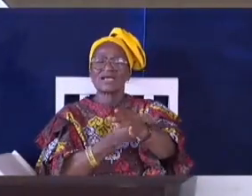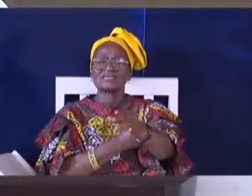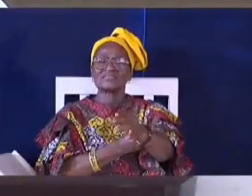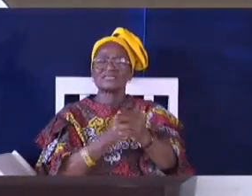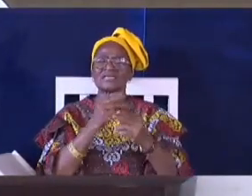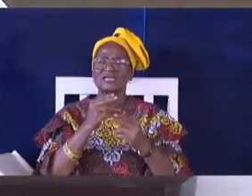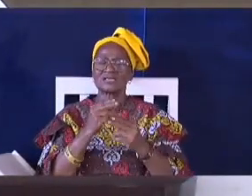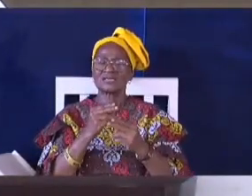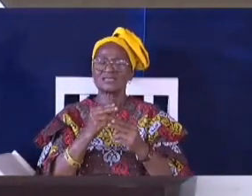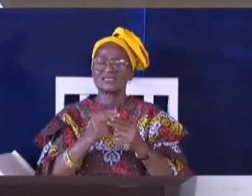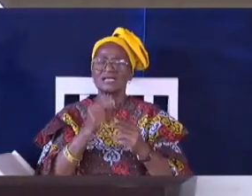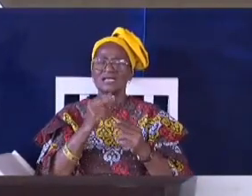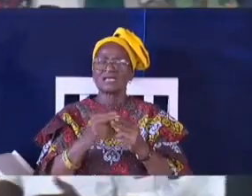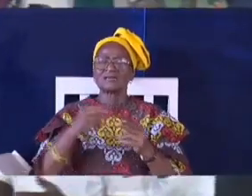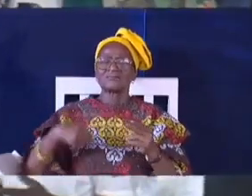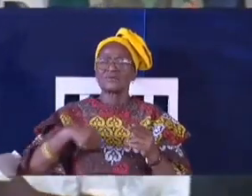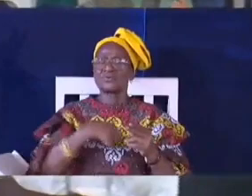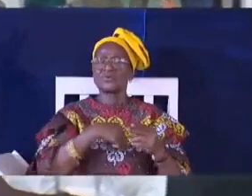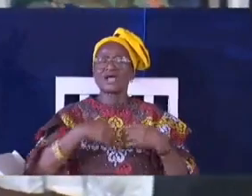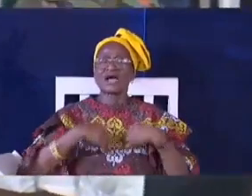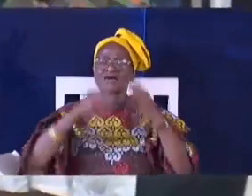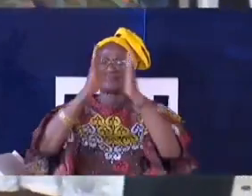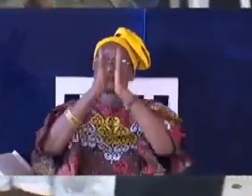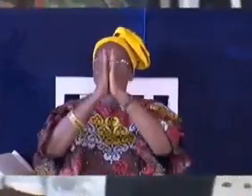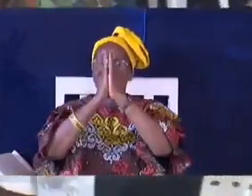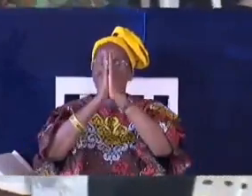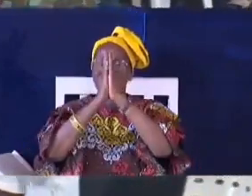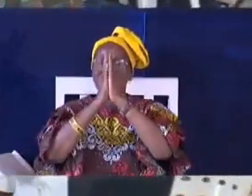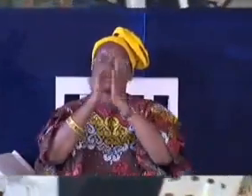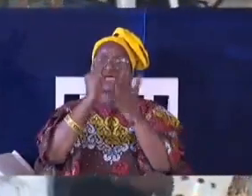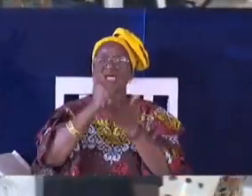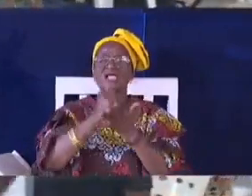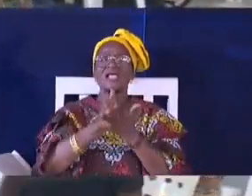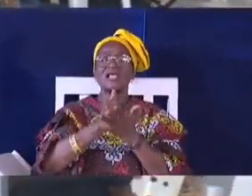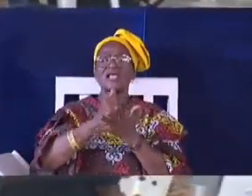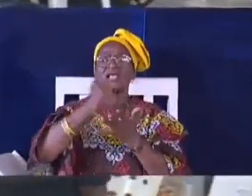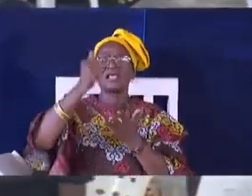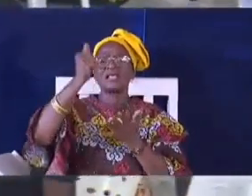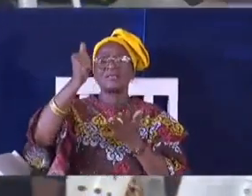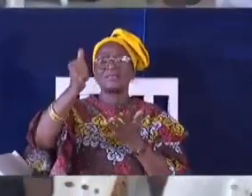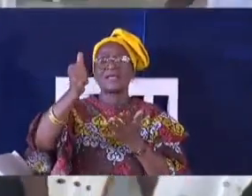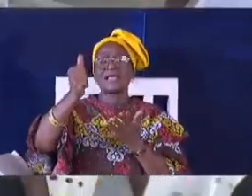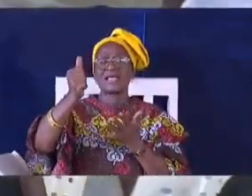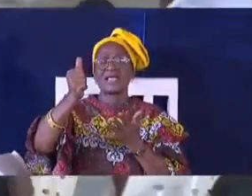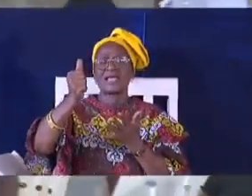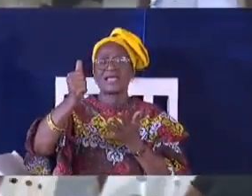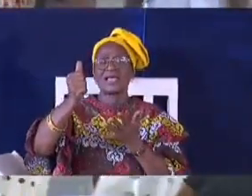have prayed. Amen.